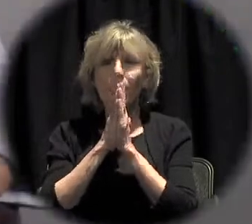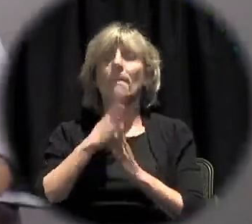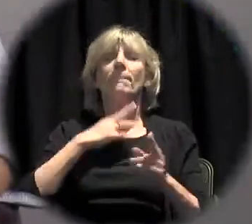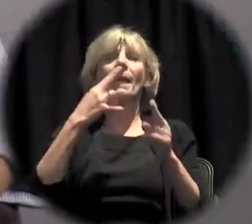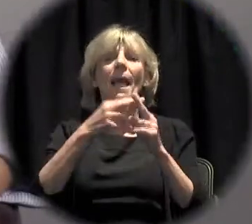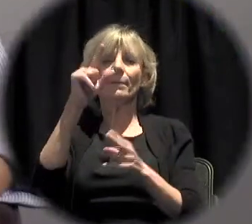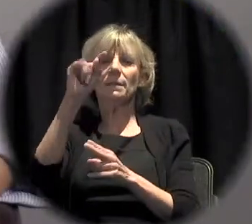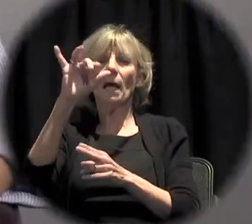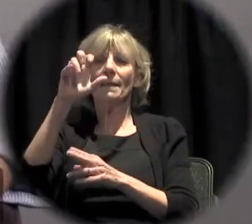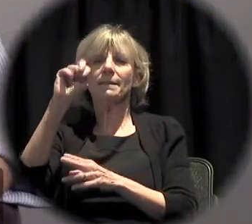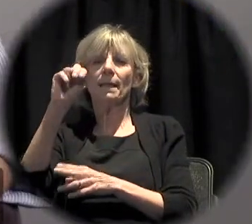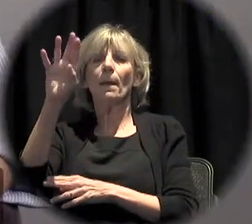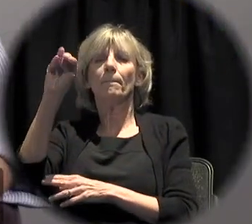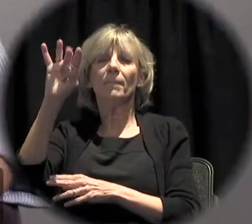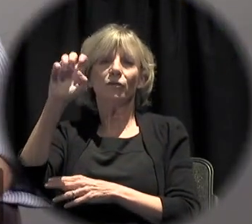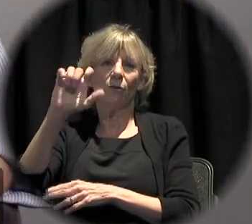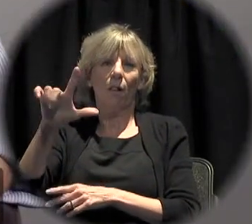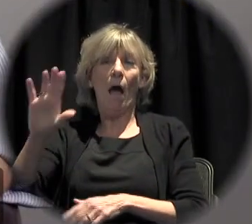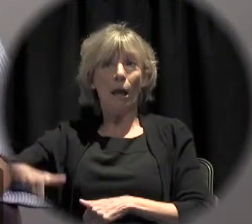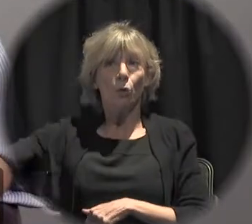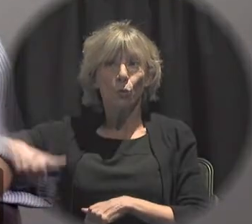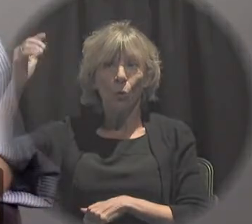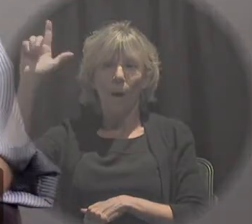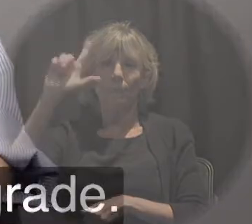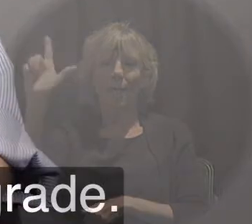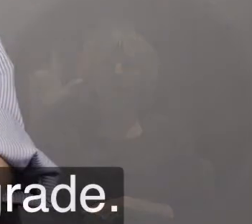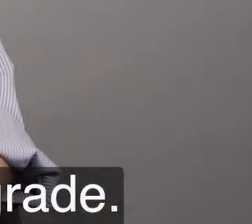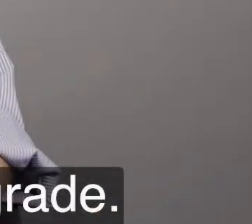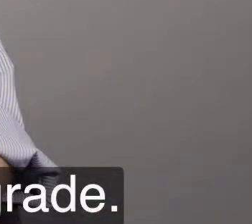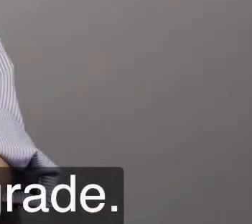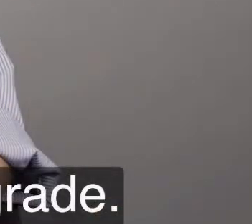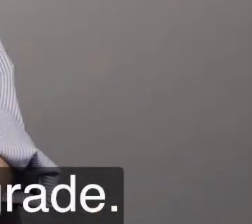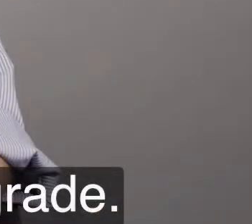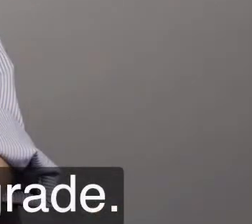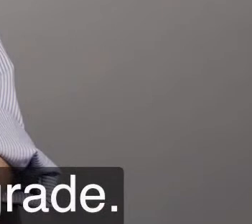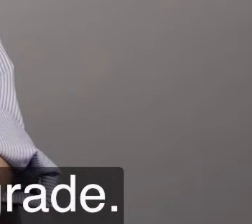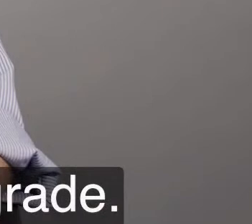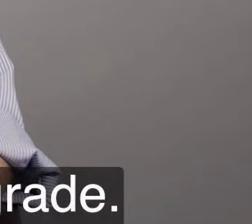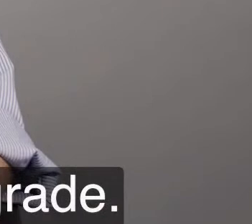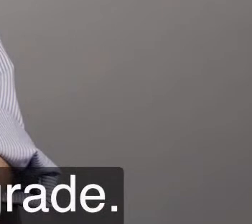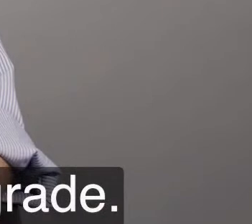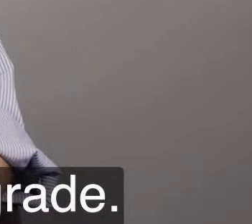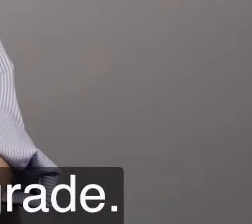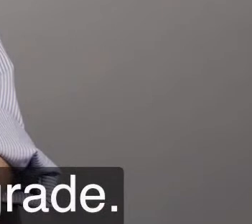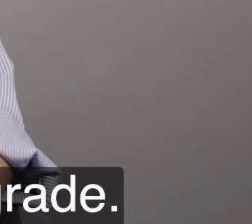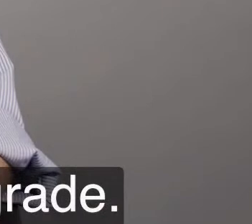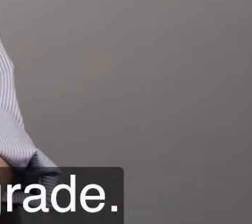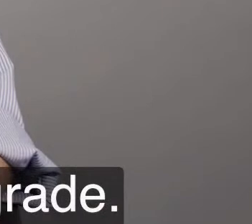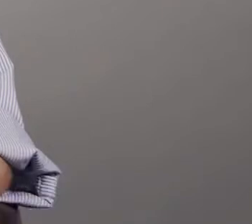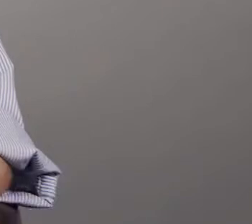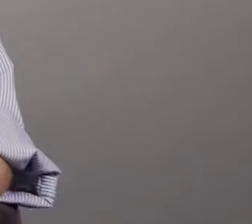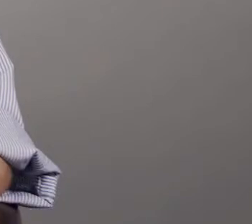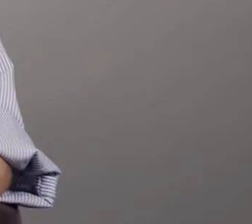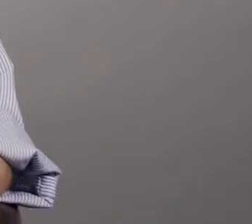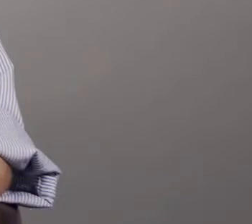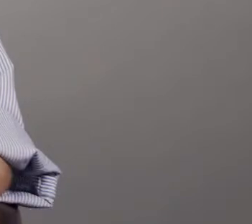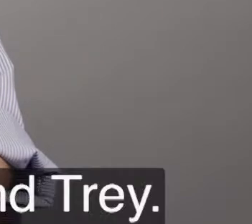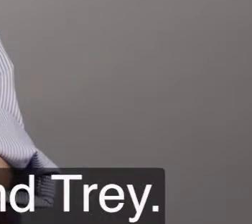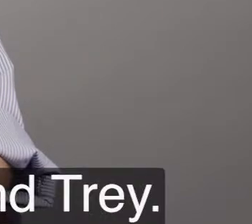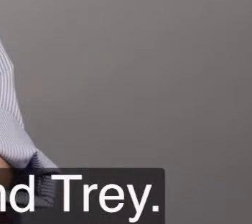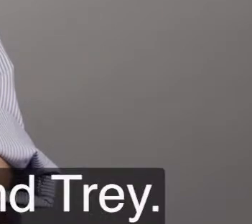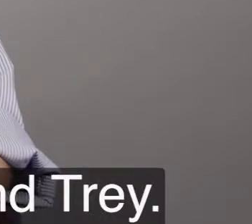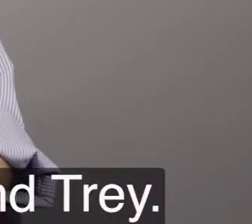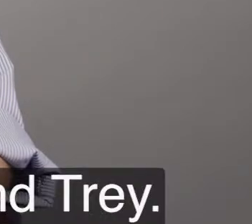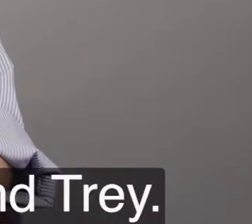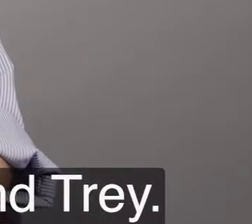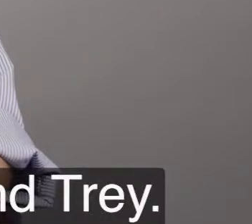My name is Tyson Mitchell. I grew up in Lancaster my whole life. I started attending Calvary in about third grade. Both my parents